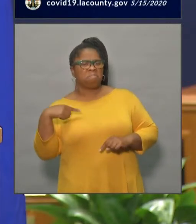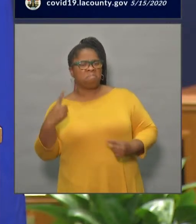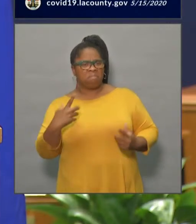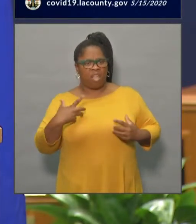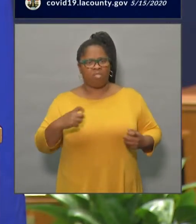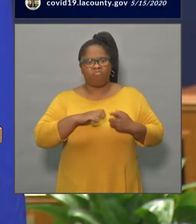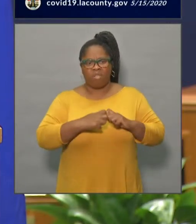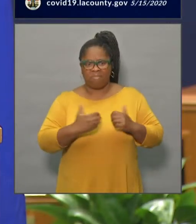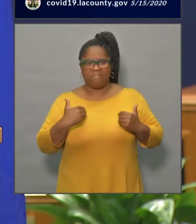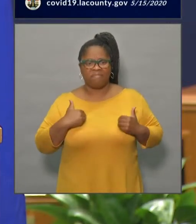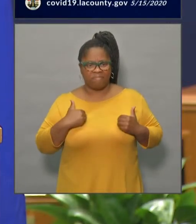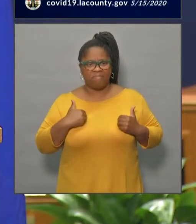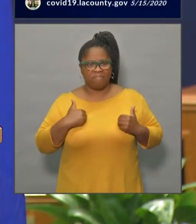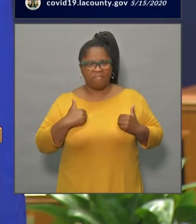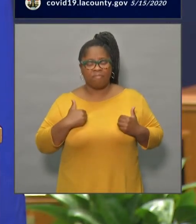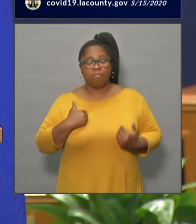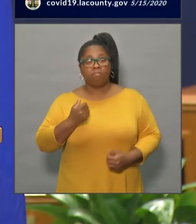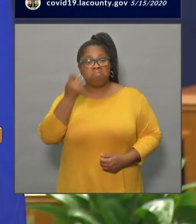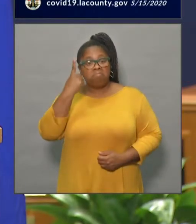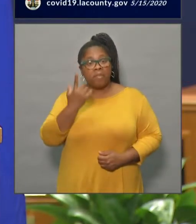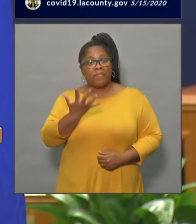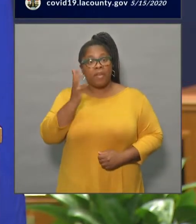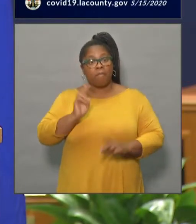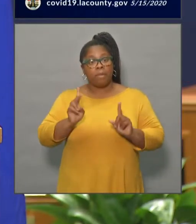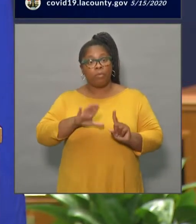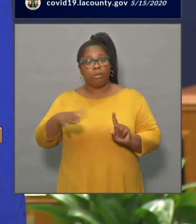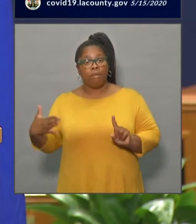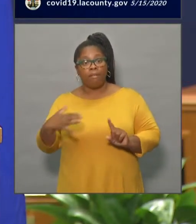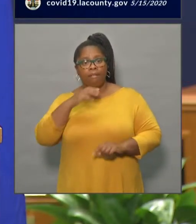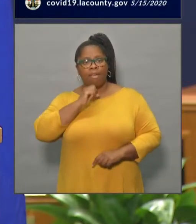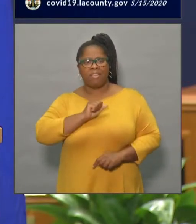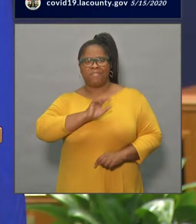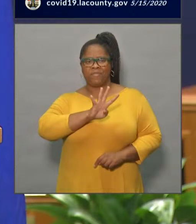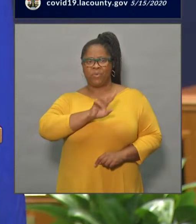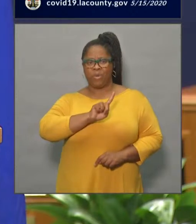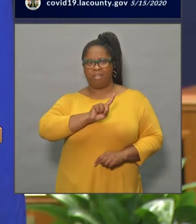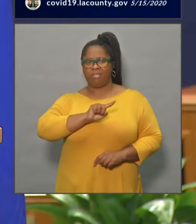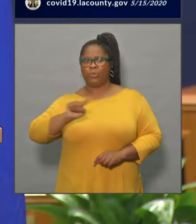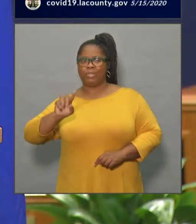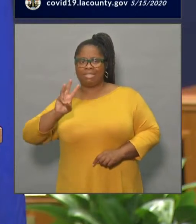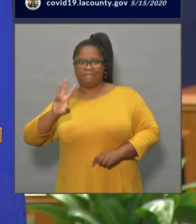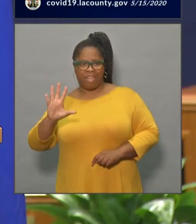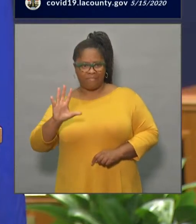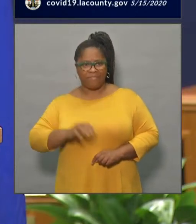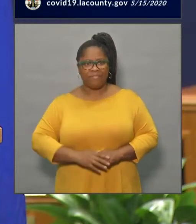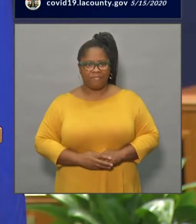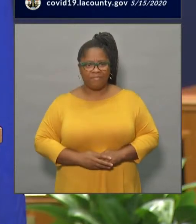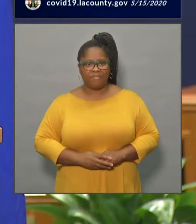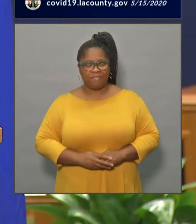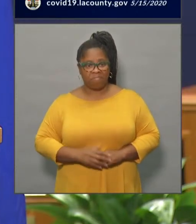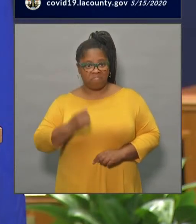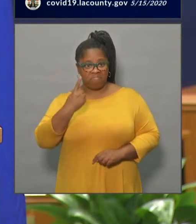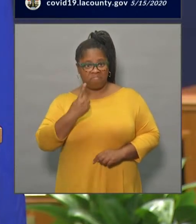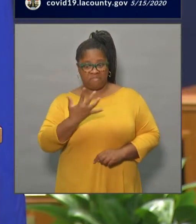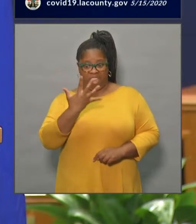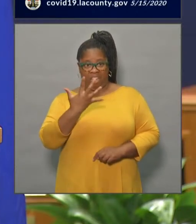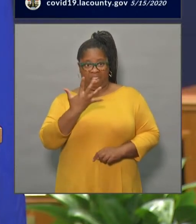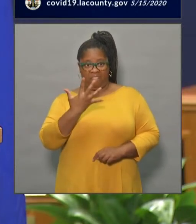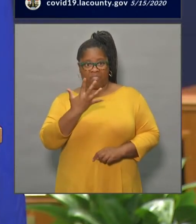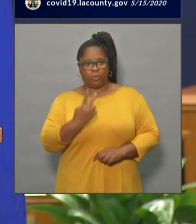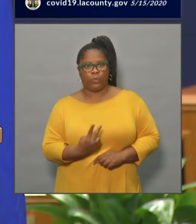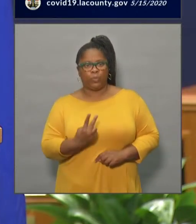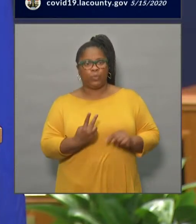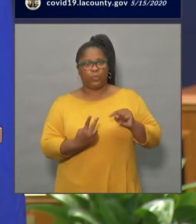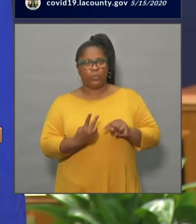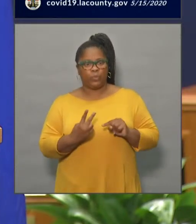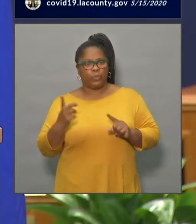conditions. 5 people who passed away are between the ages of 41 and 65, and 2 people in this age group had